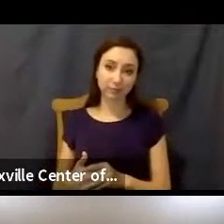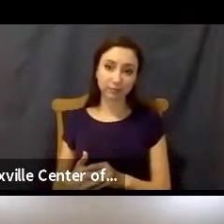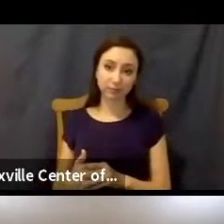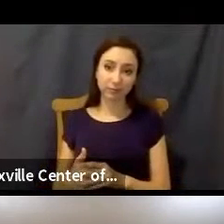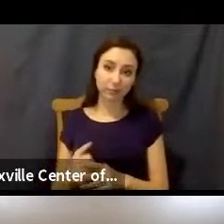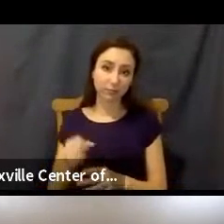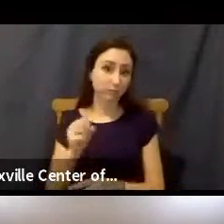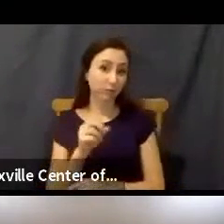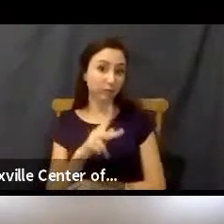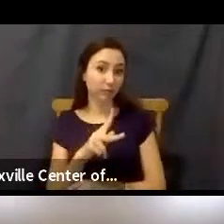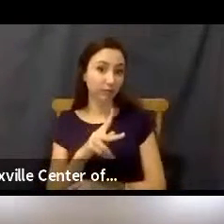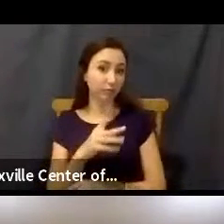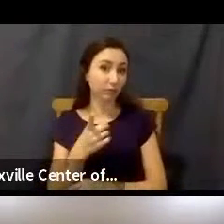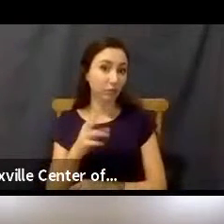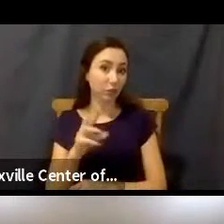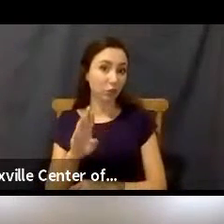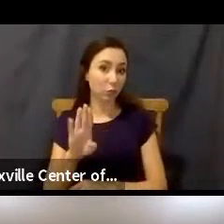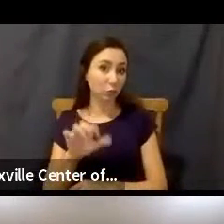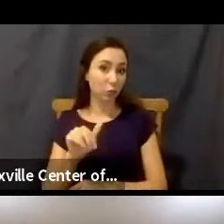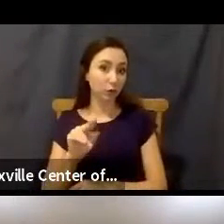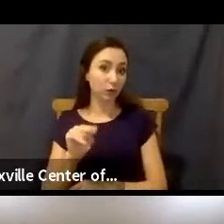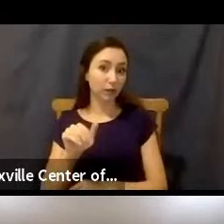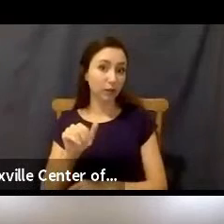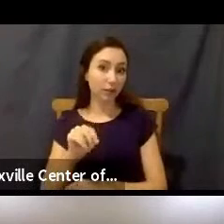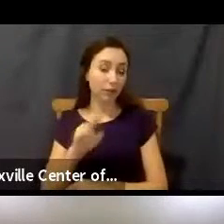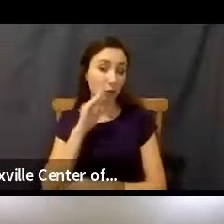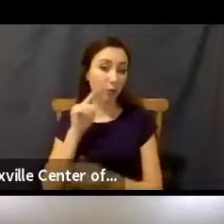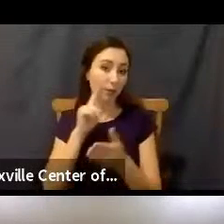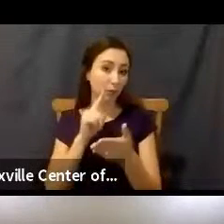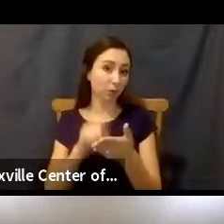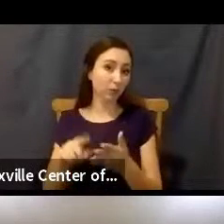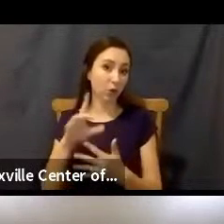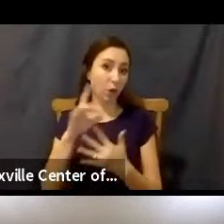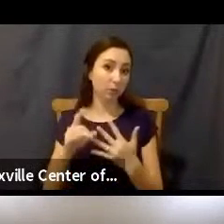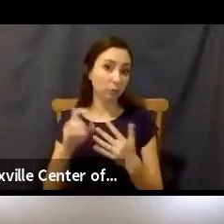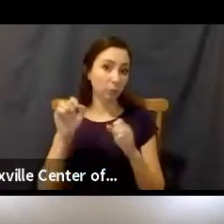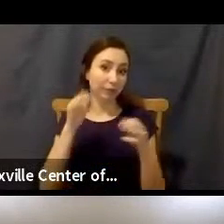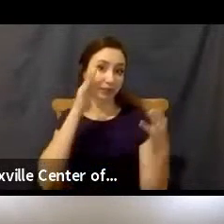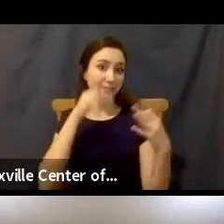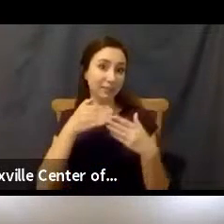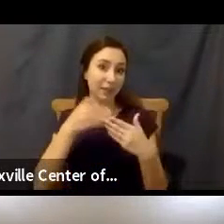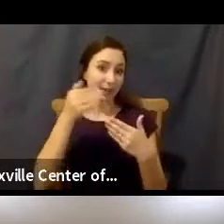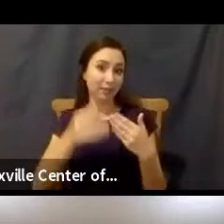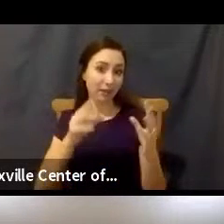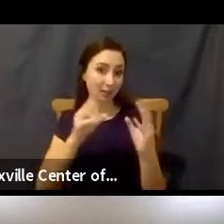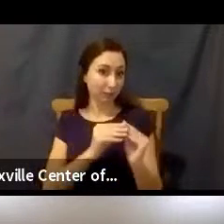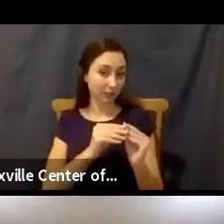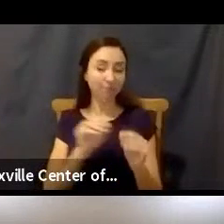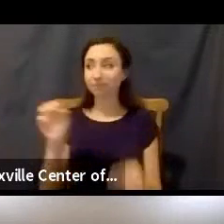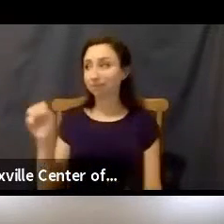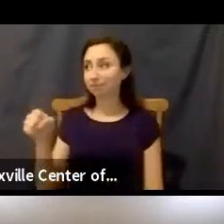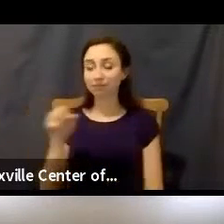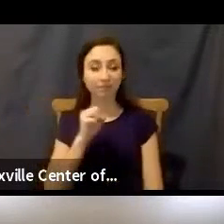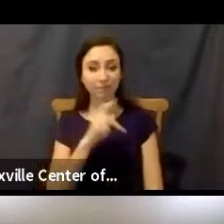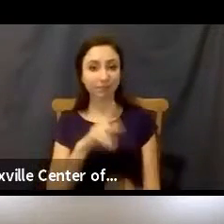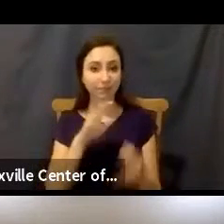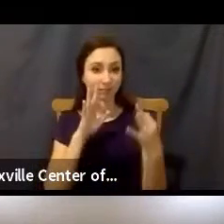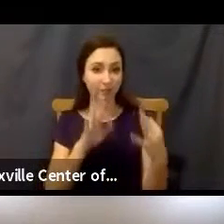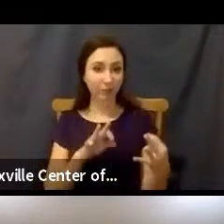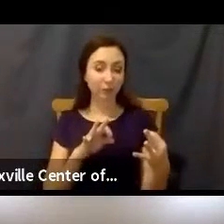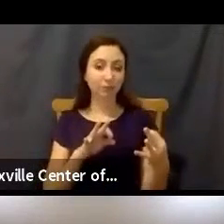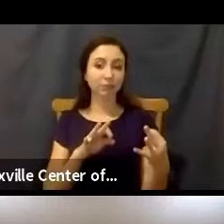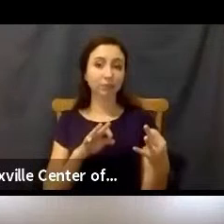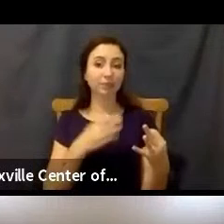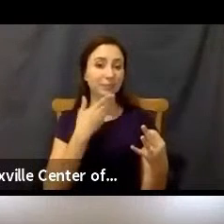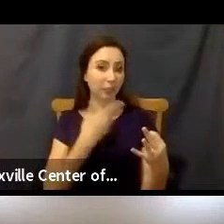Okay, so I guess Dr. Buchanan, you'll look into those couple options and we can decide next time. Yes. Okay, perfect.